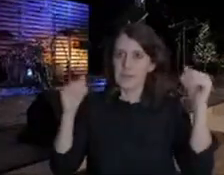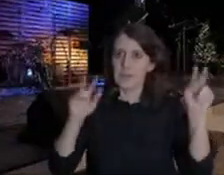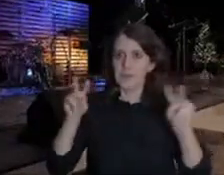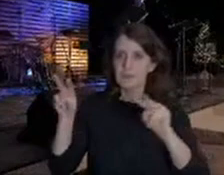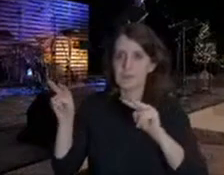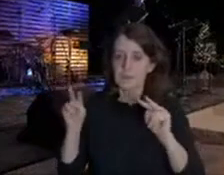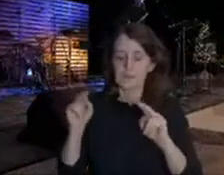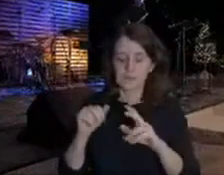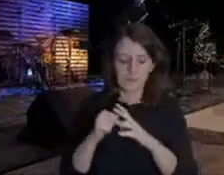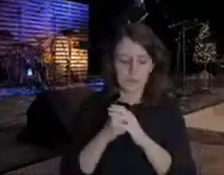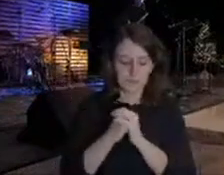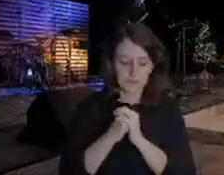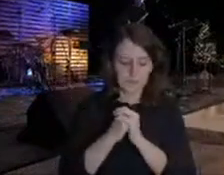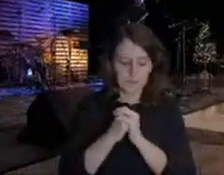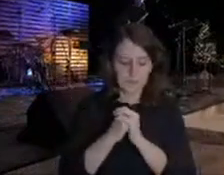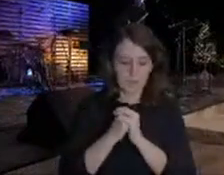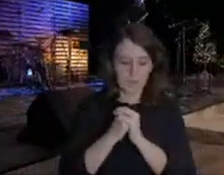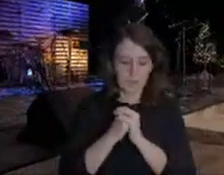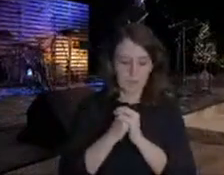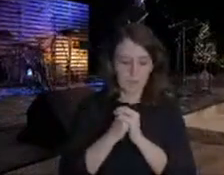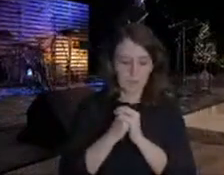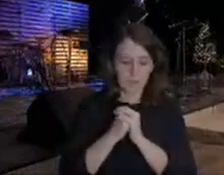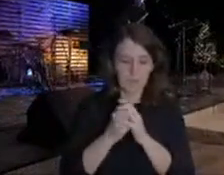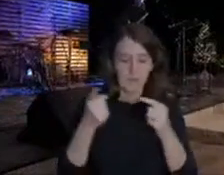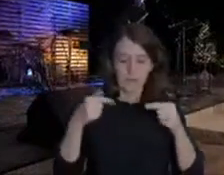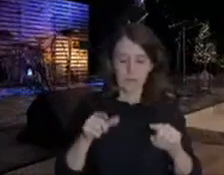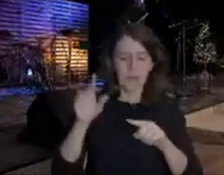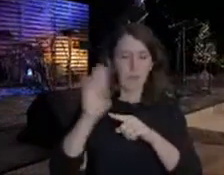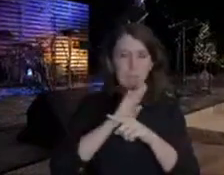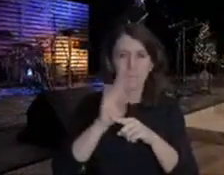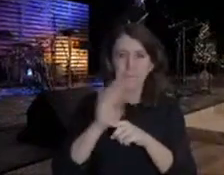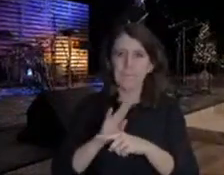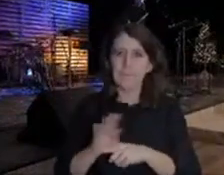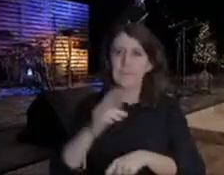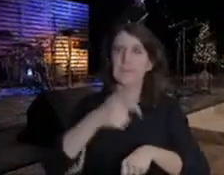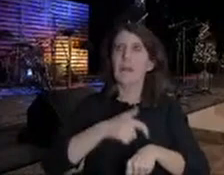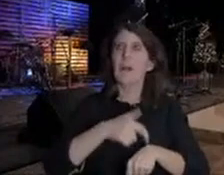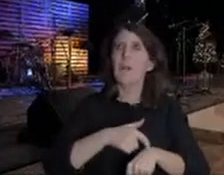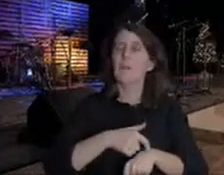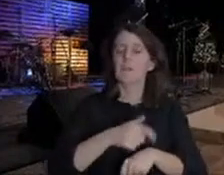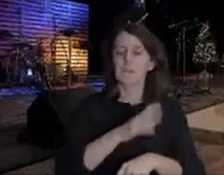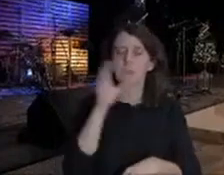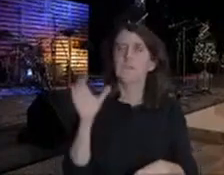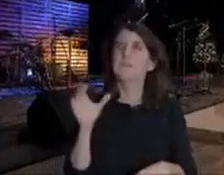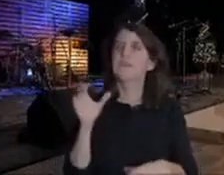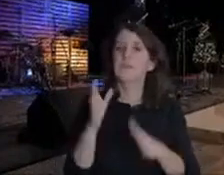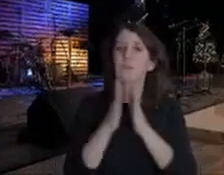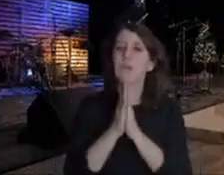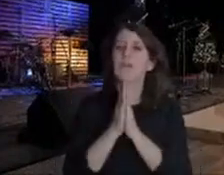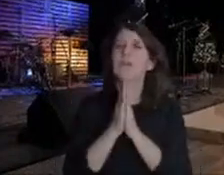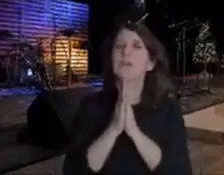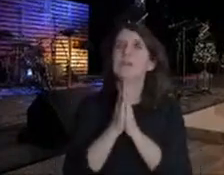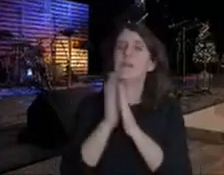there. And even in the hectic reality that sometimes Christmas brings us, God, I just pray that we would